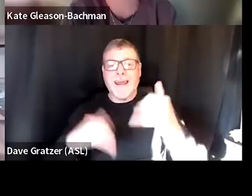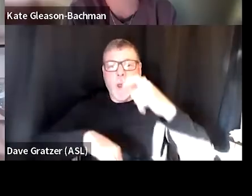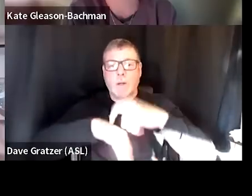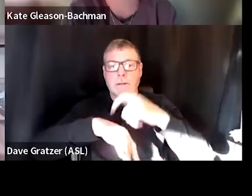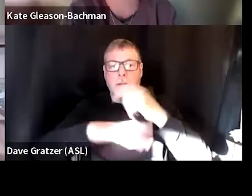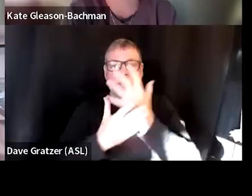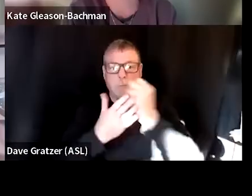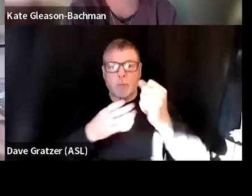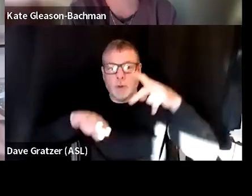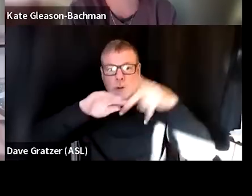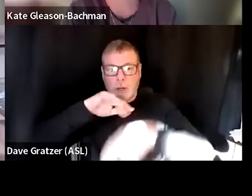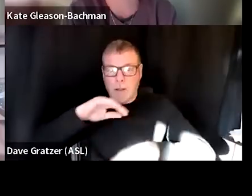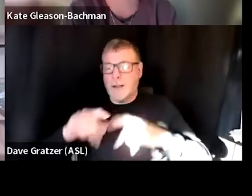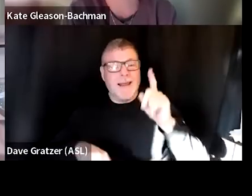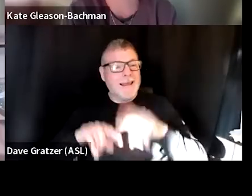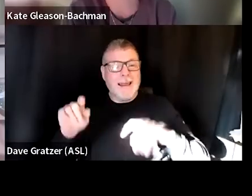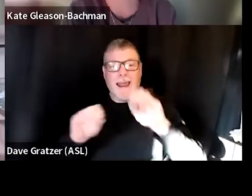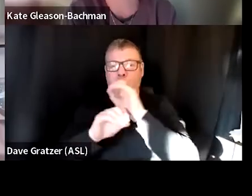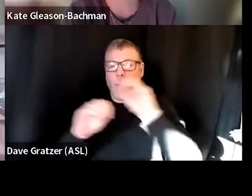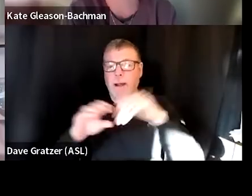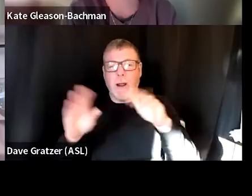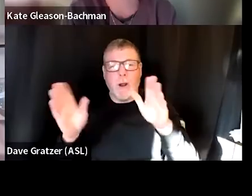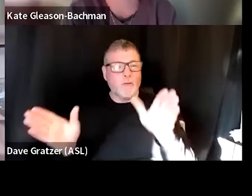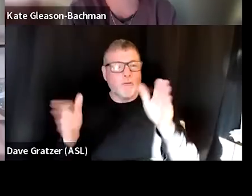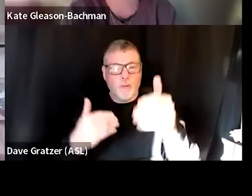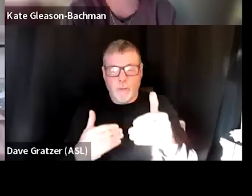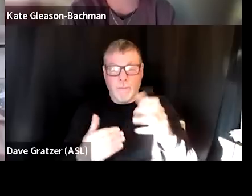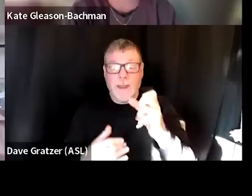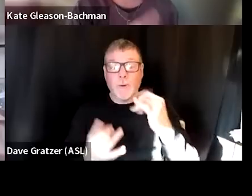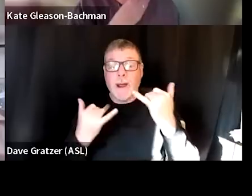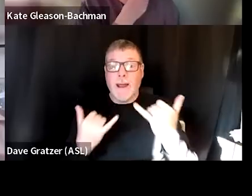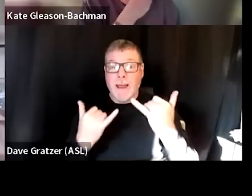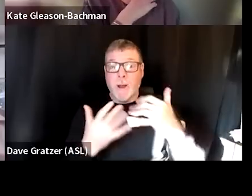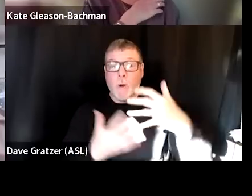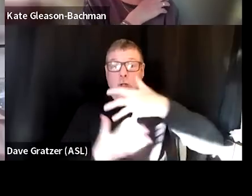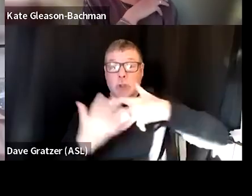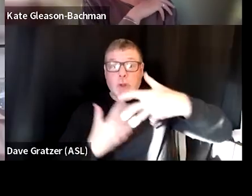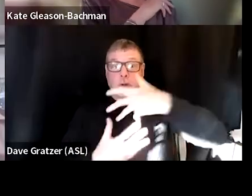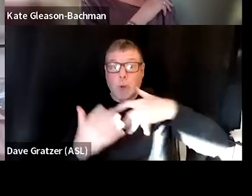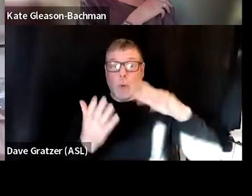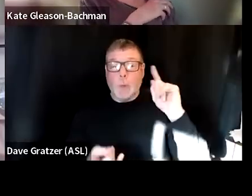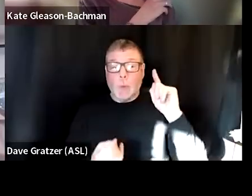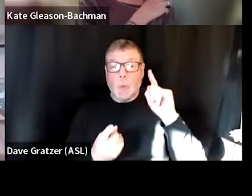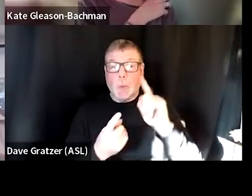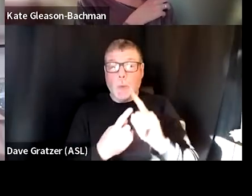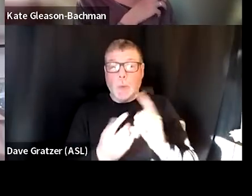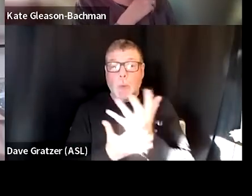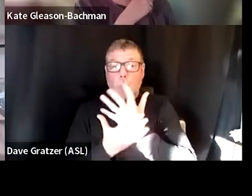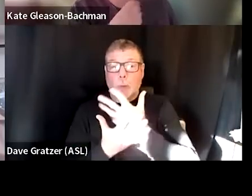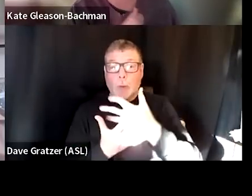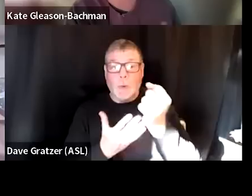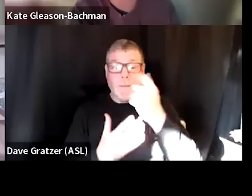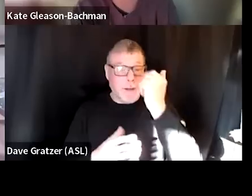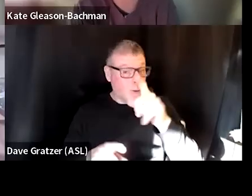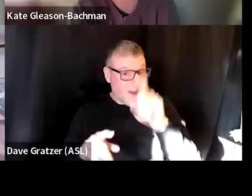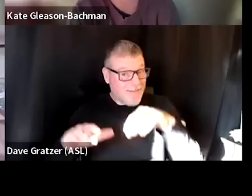do they have a curfew, they can't have nobody in their rooms. So now their socialization becomes extinct, because you have to be at your